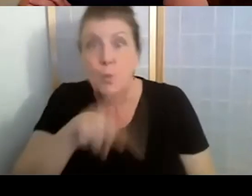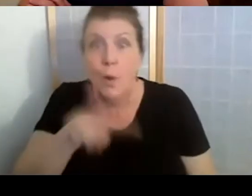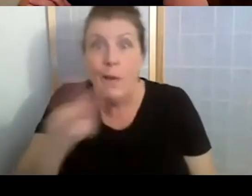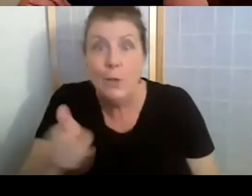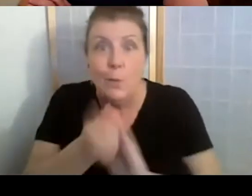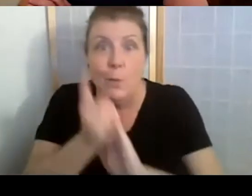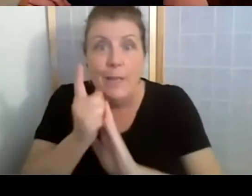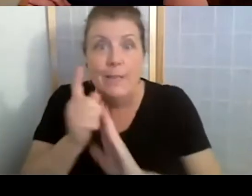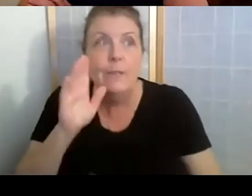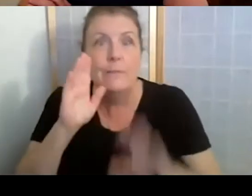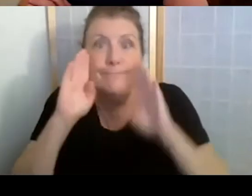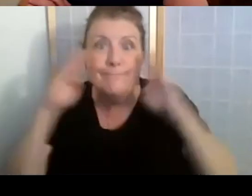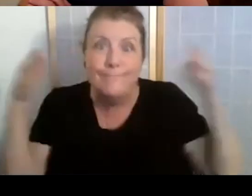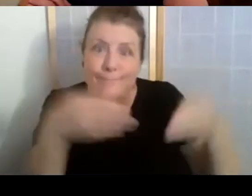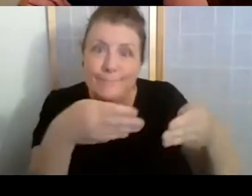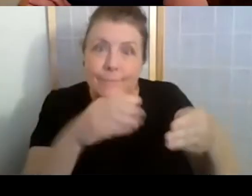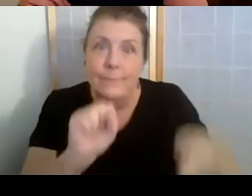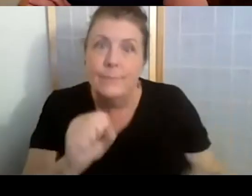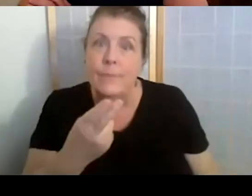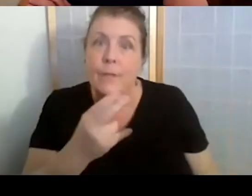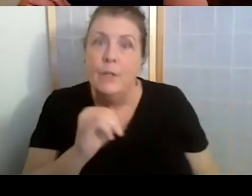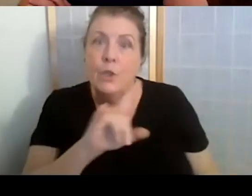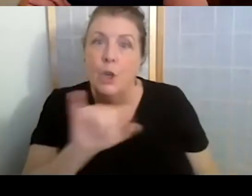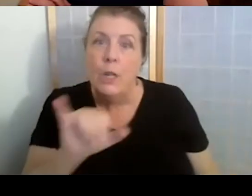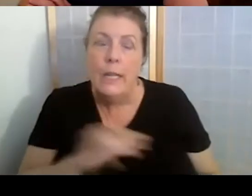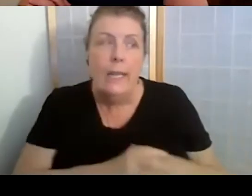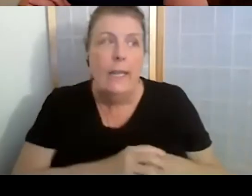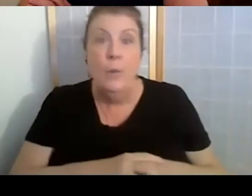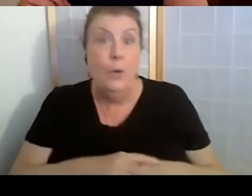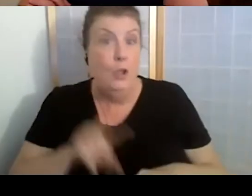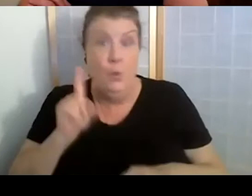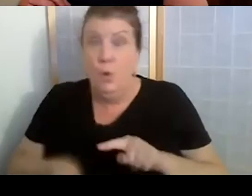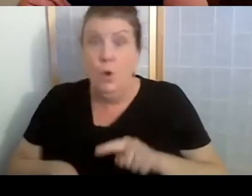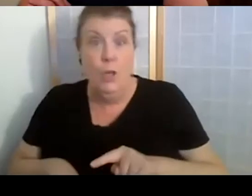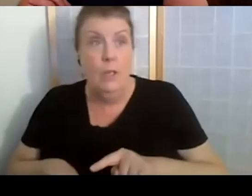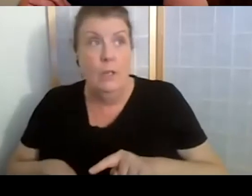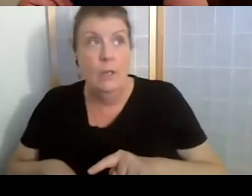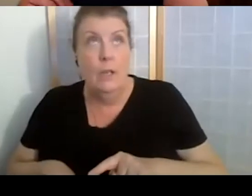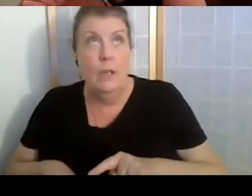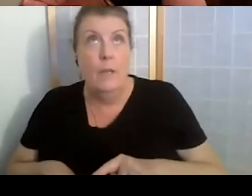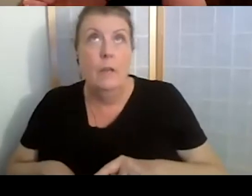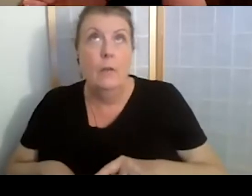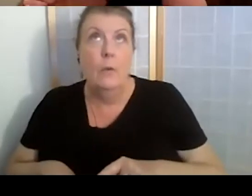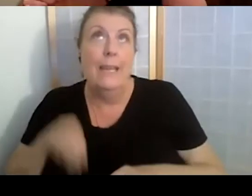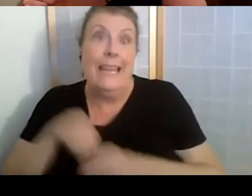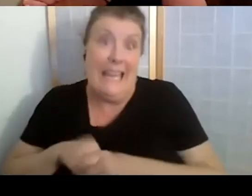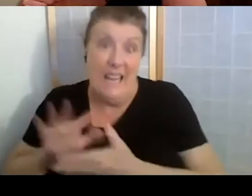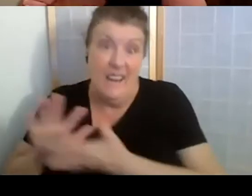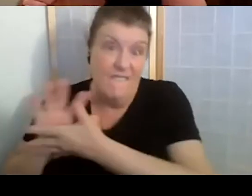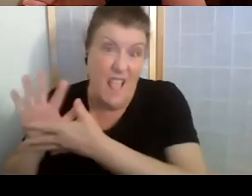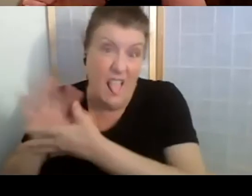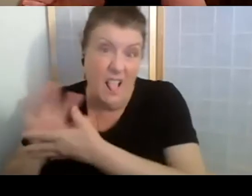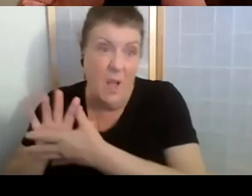wouldn't in the prior, like in a film, obviously she'd get what, 8 maximum, you know? And